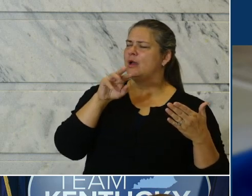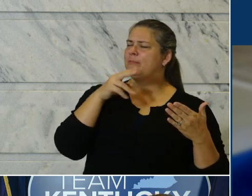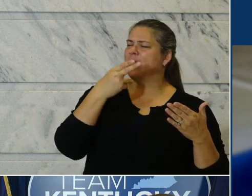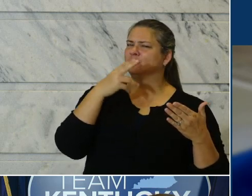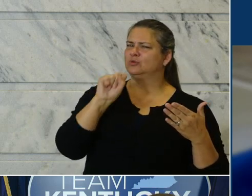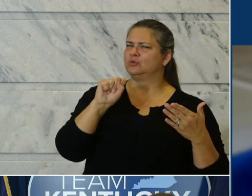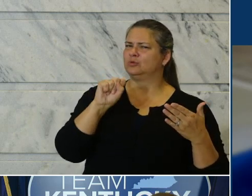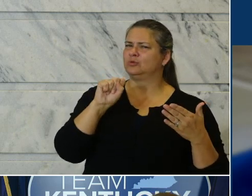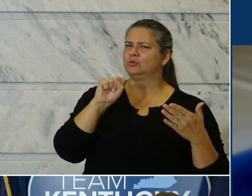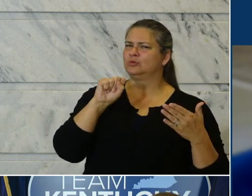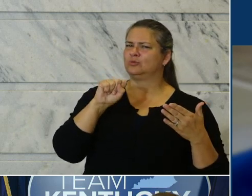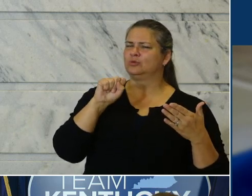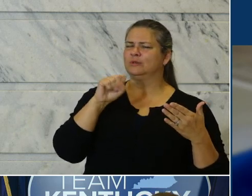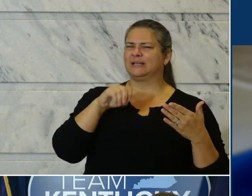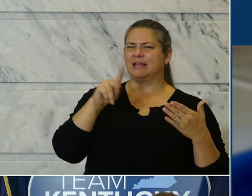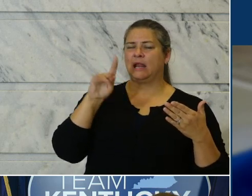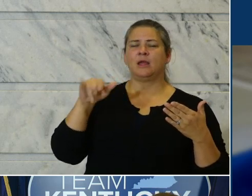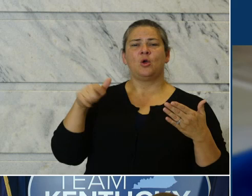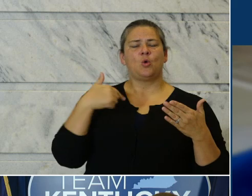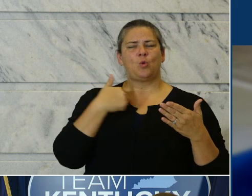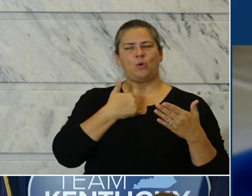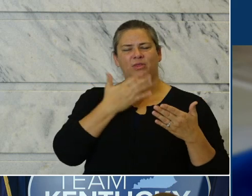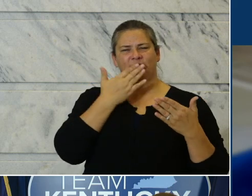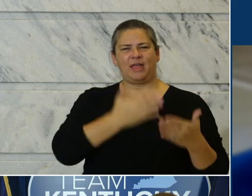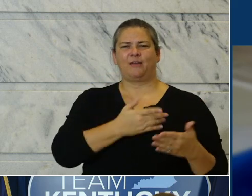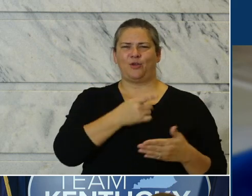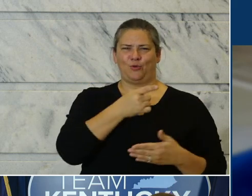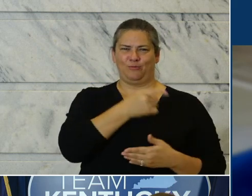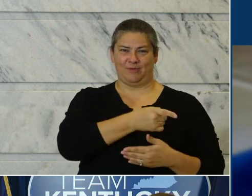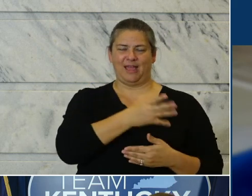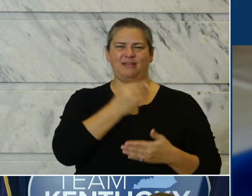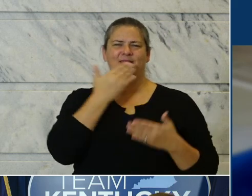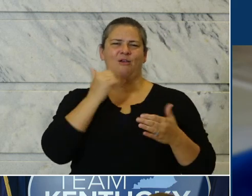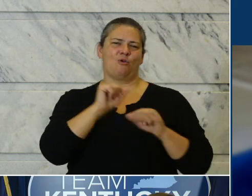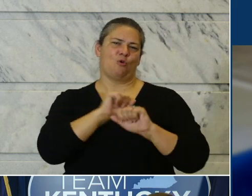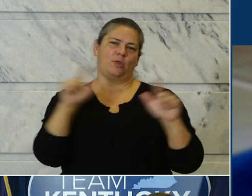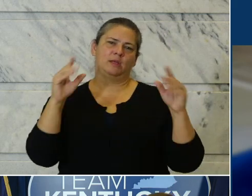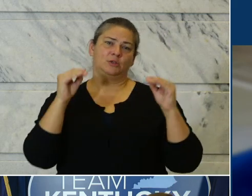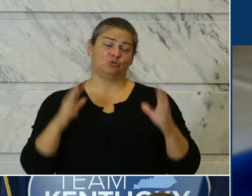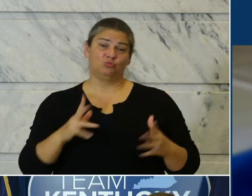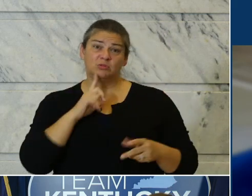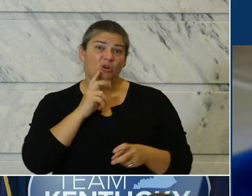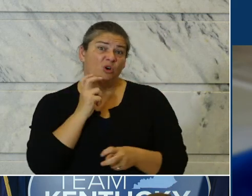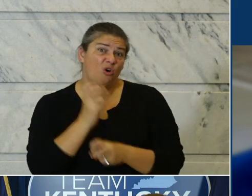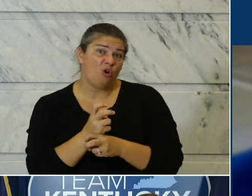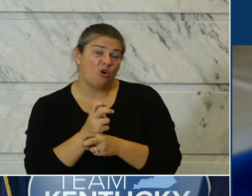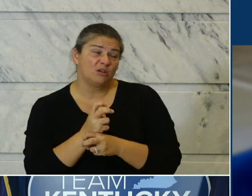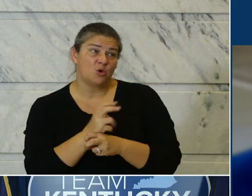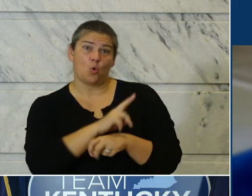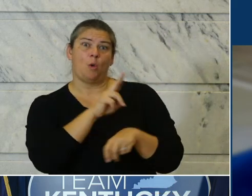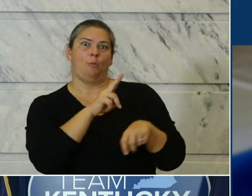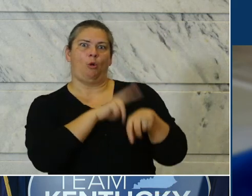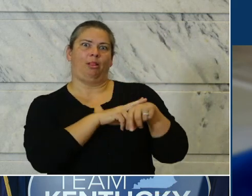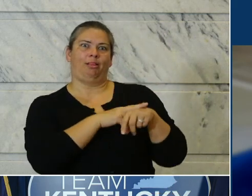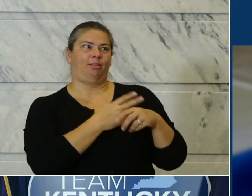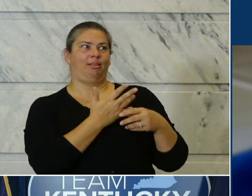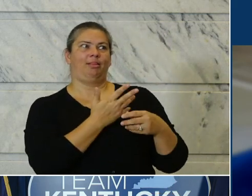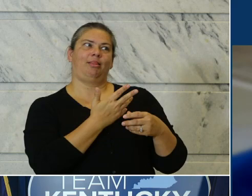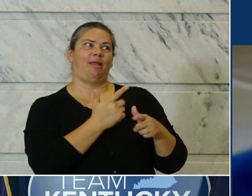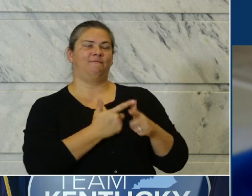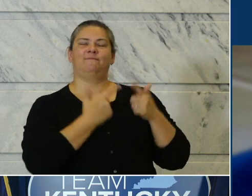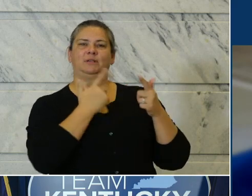thank, we want to thank all our teachers. You know, it's hard regularly. It's really hard during a